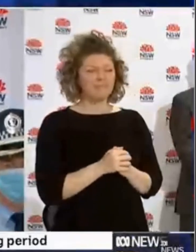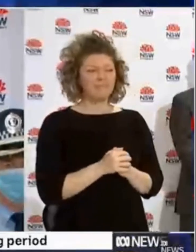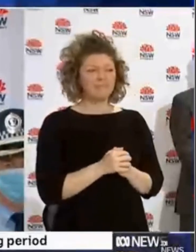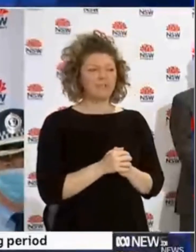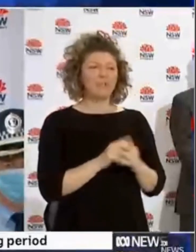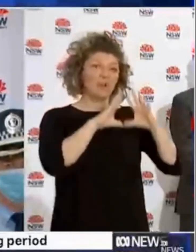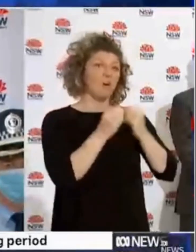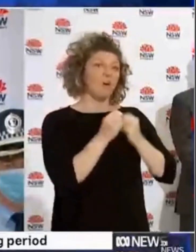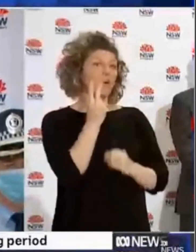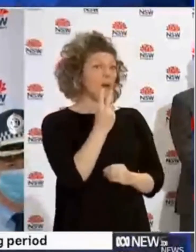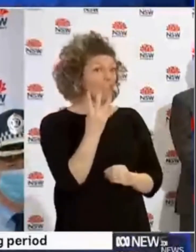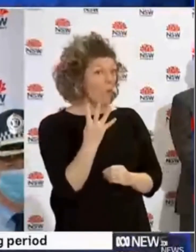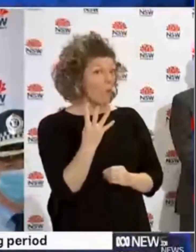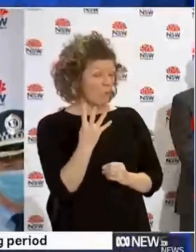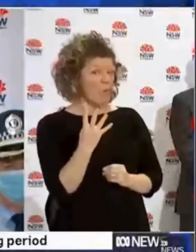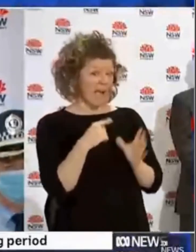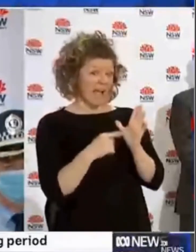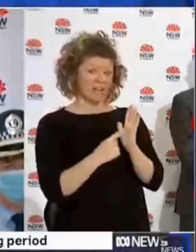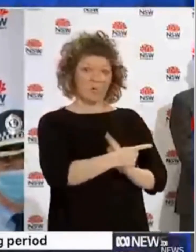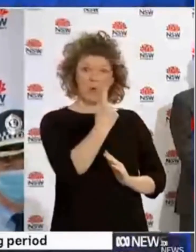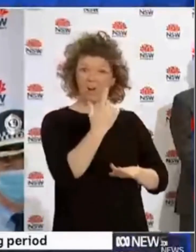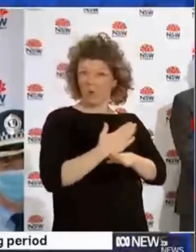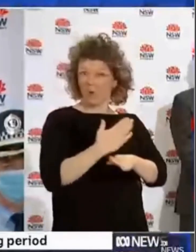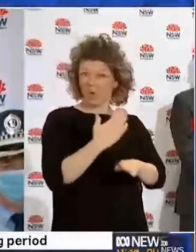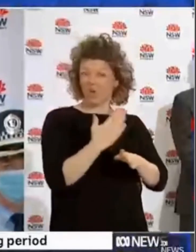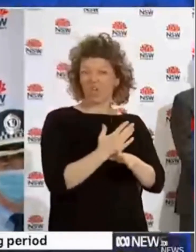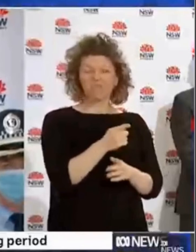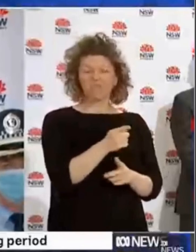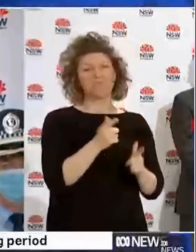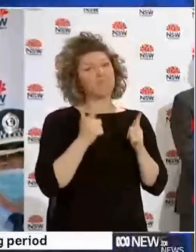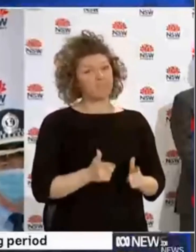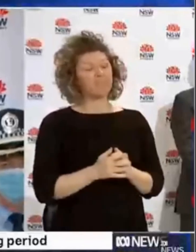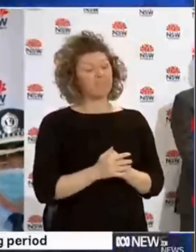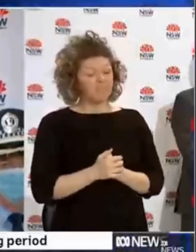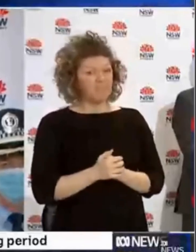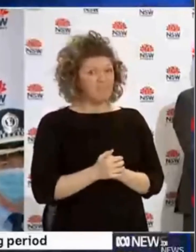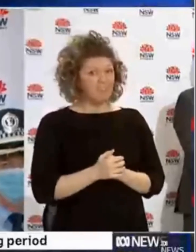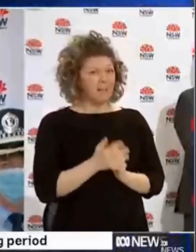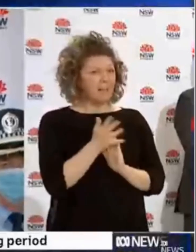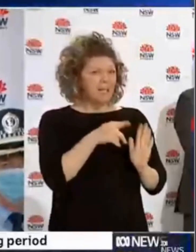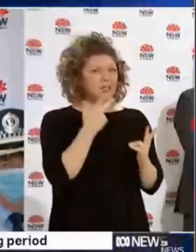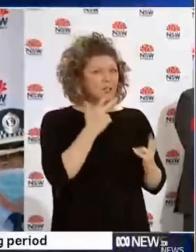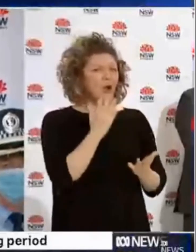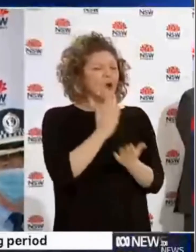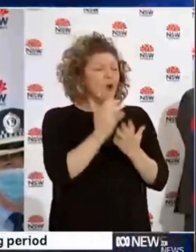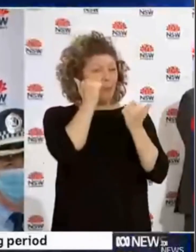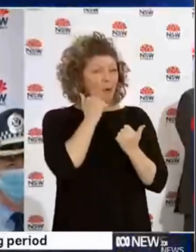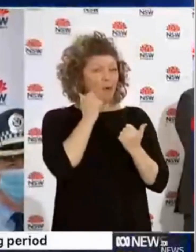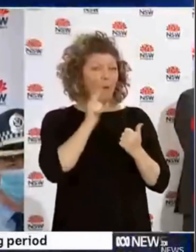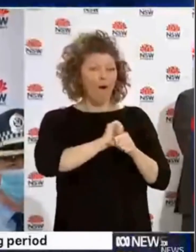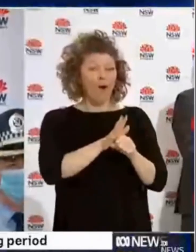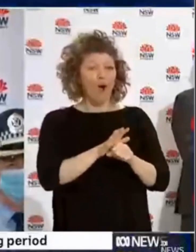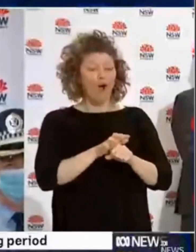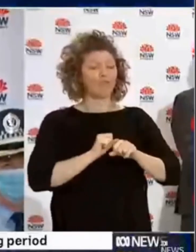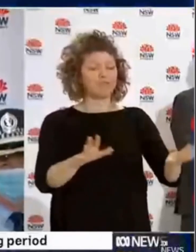24 cases is a lot, and it's an example of just how infectious this virus can be, and why it's so important to have those